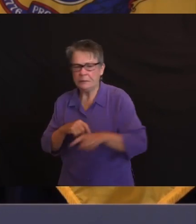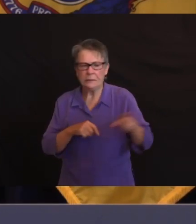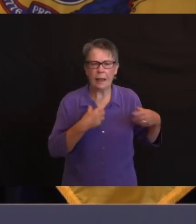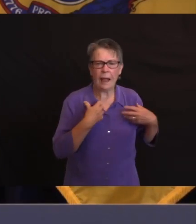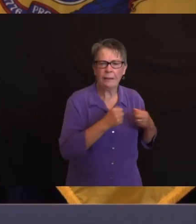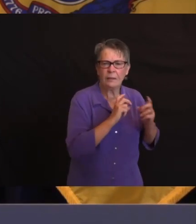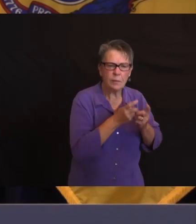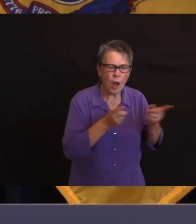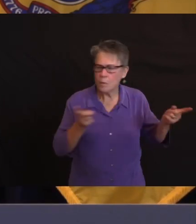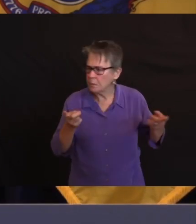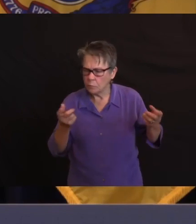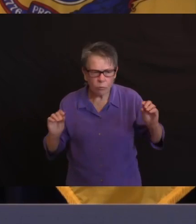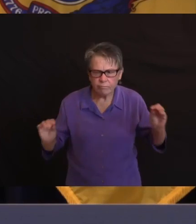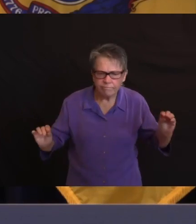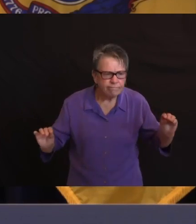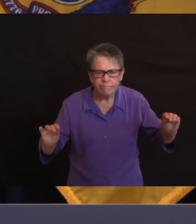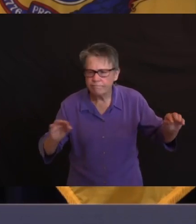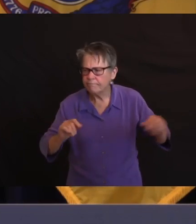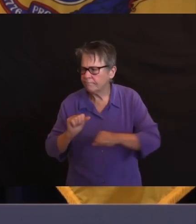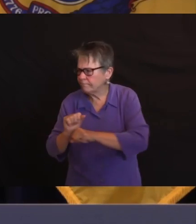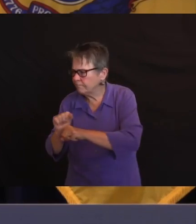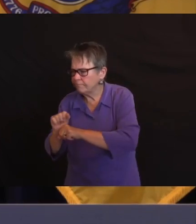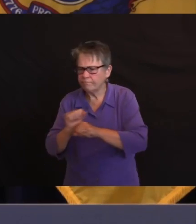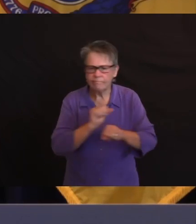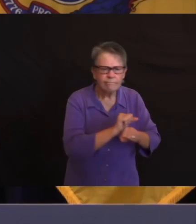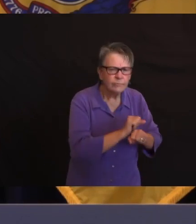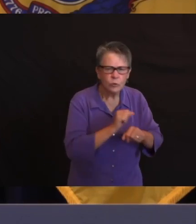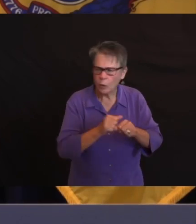if you've got evidence of it, we'll take it.